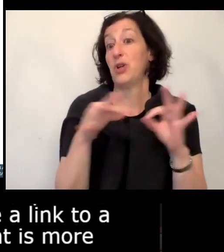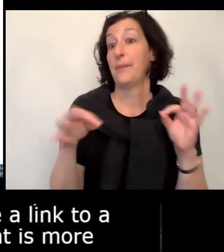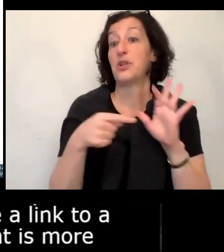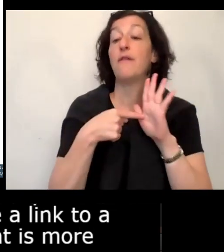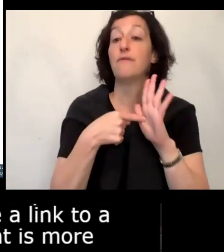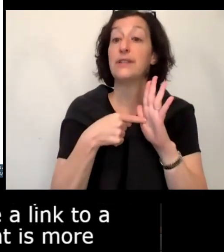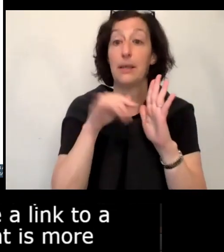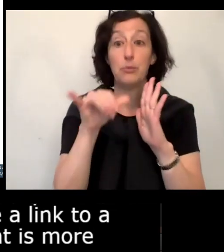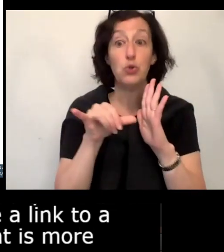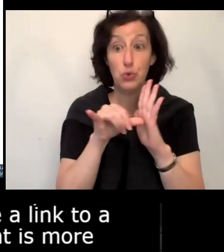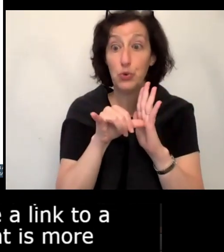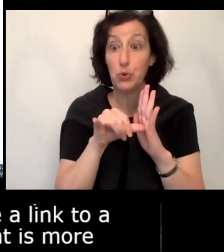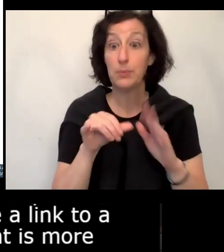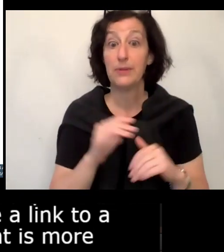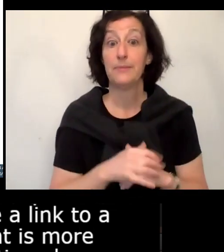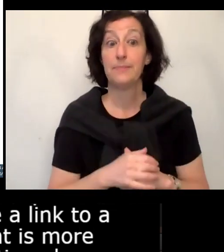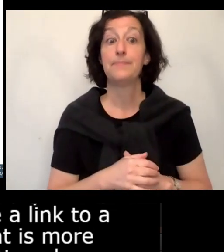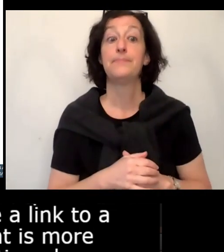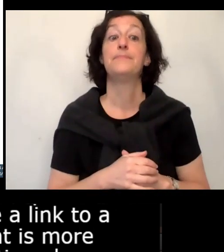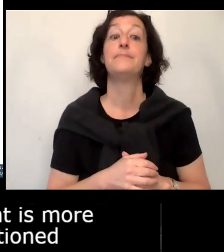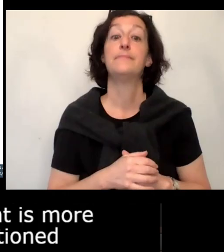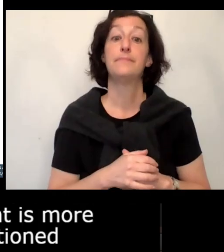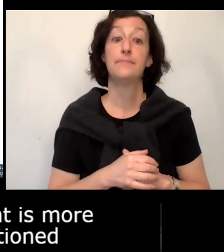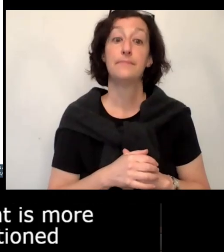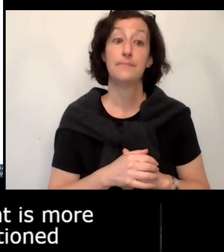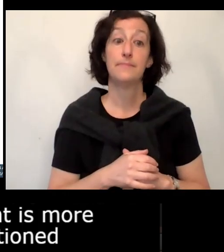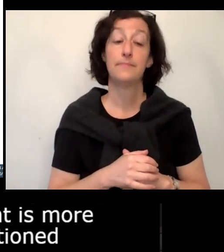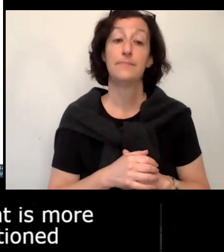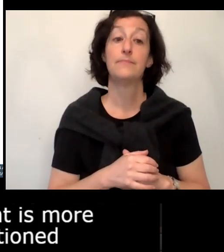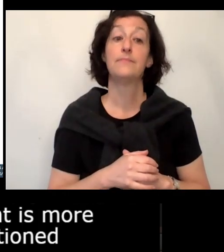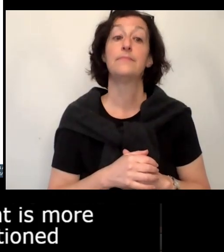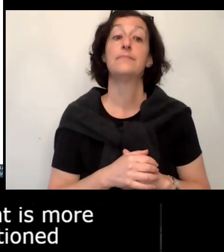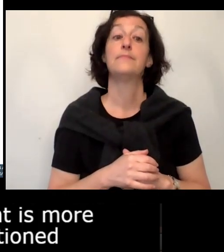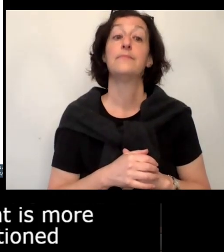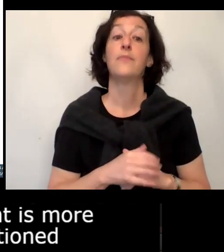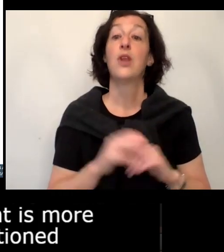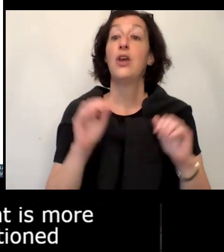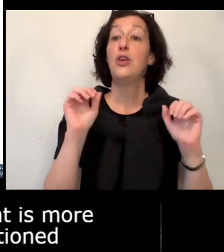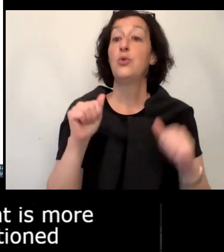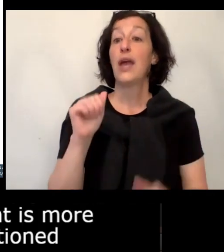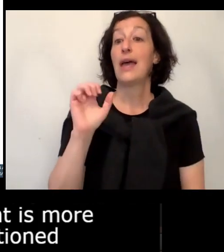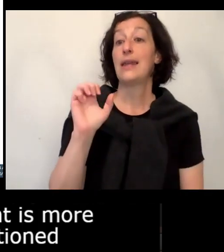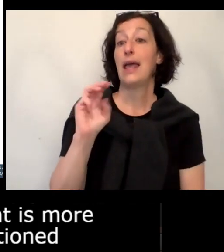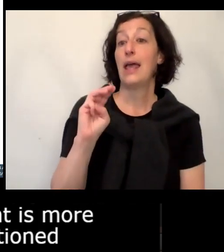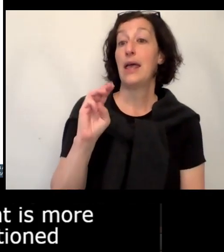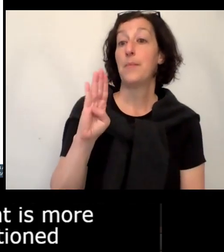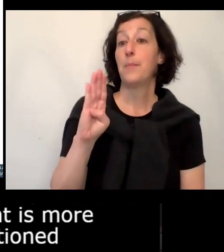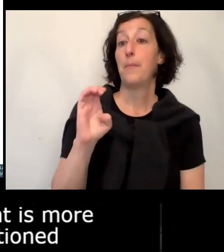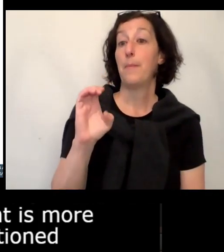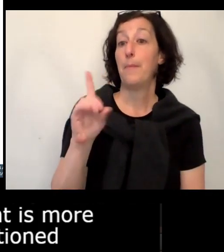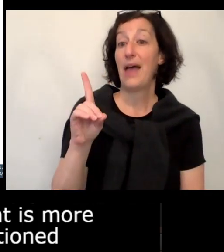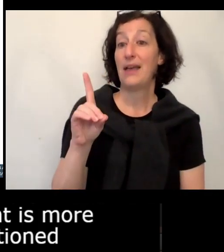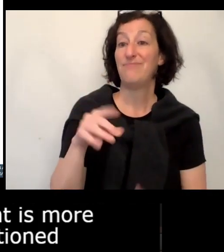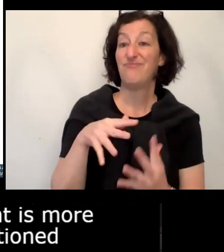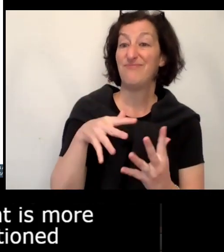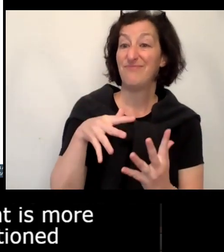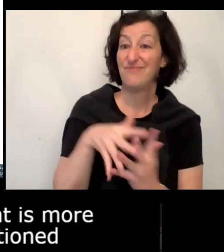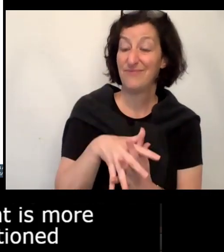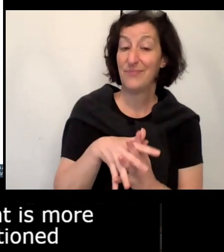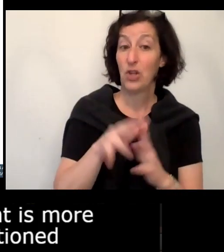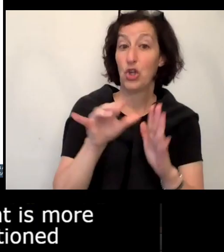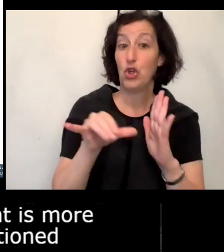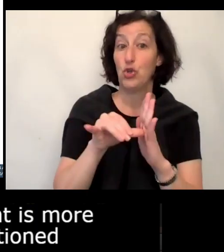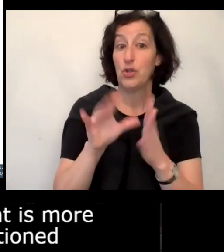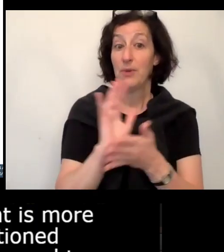YouTube video. And embedding a YouTube video as opposed to posting the